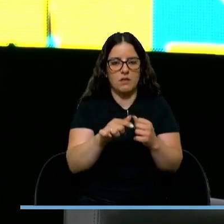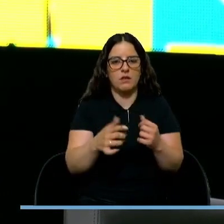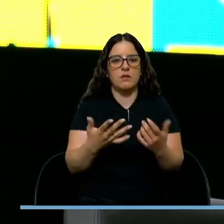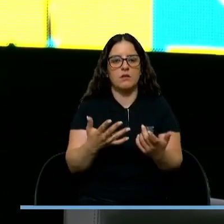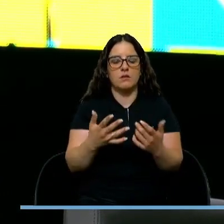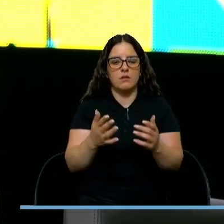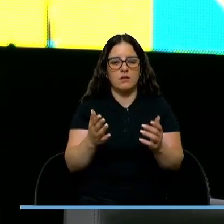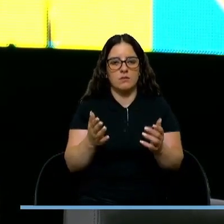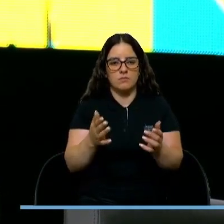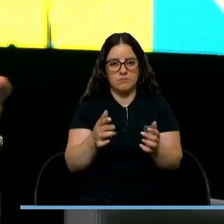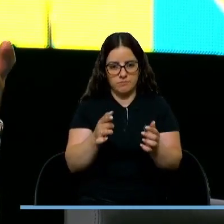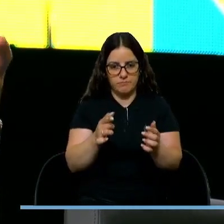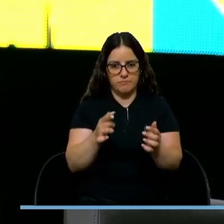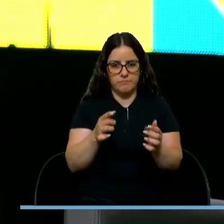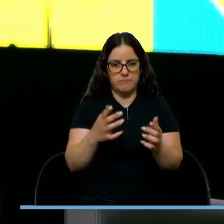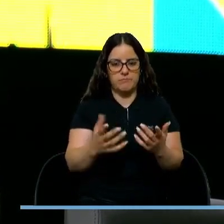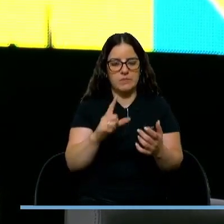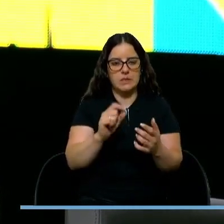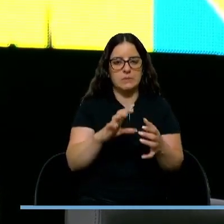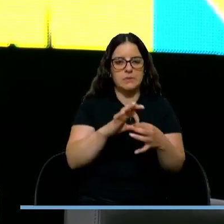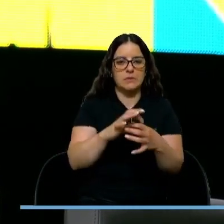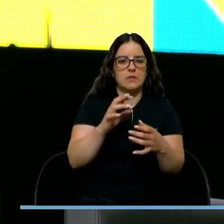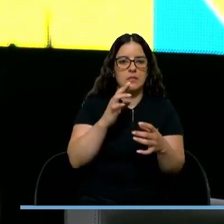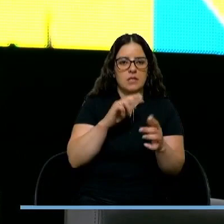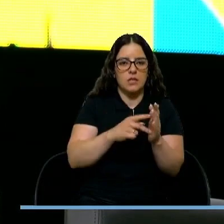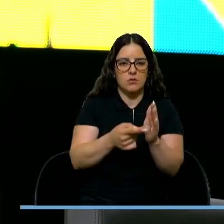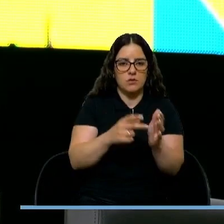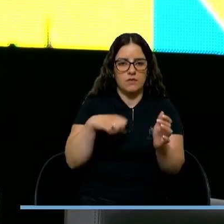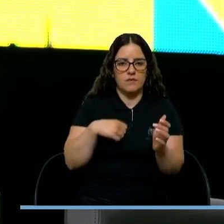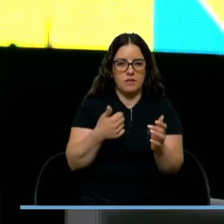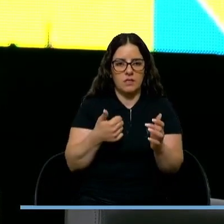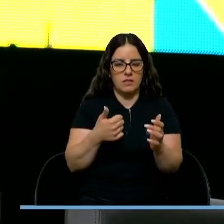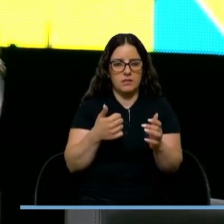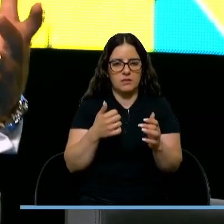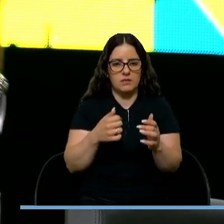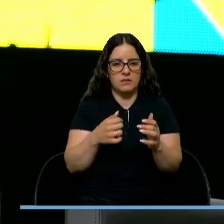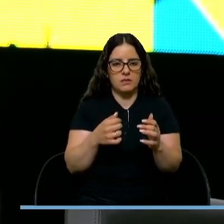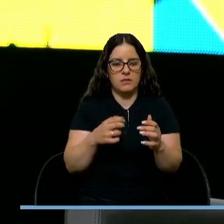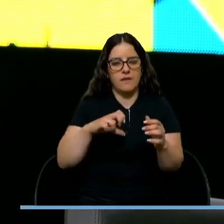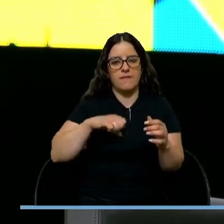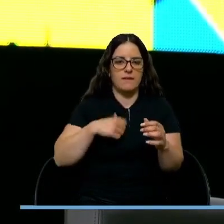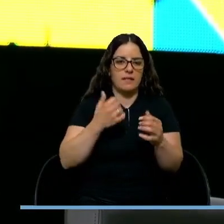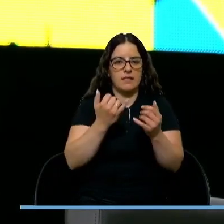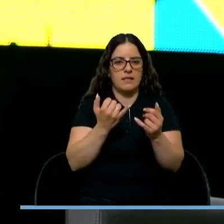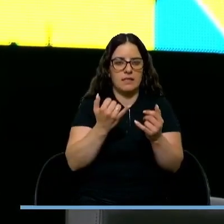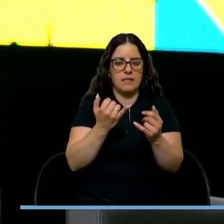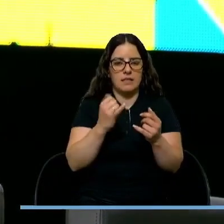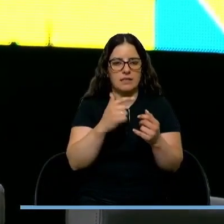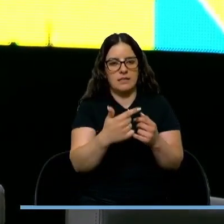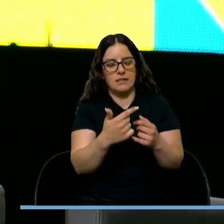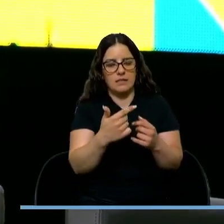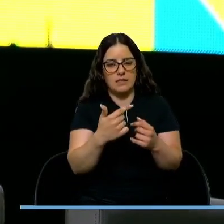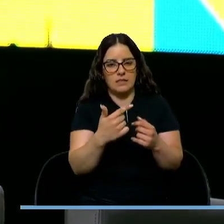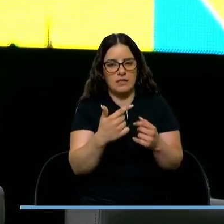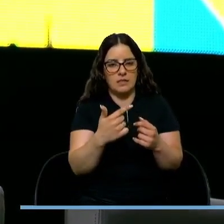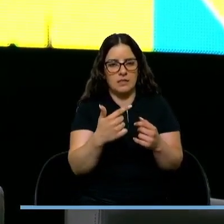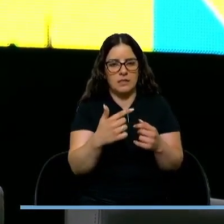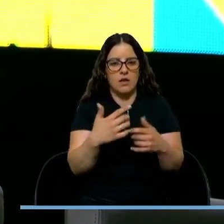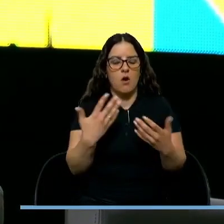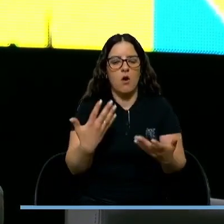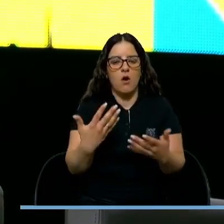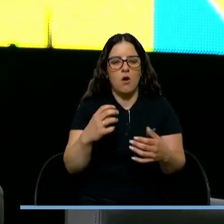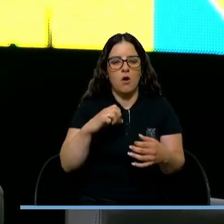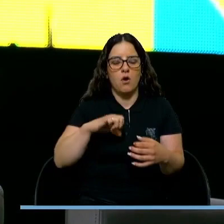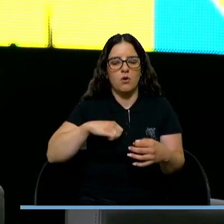topic around technology, around green technology, not only IT, green IT, or the so-called